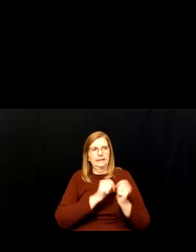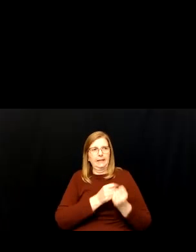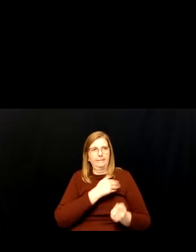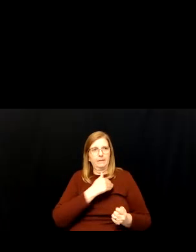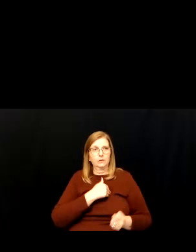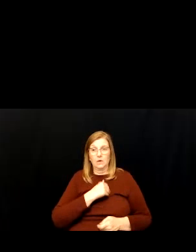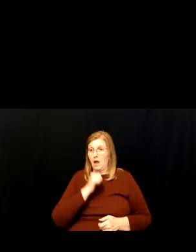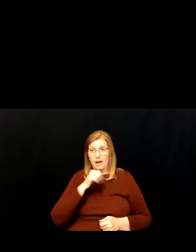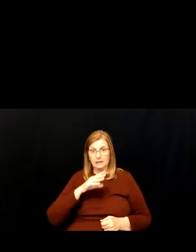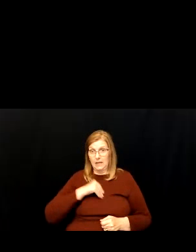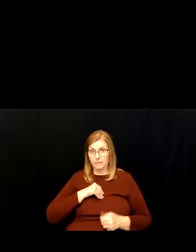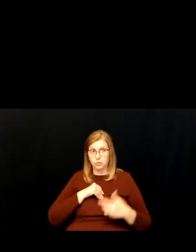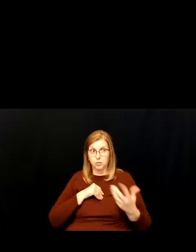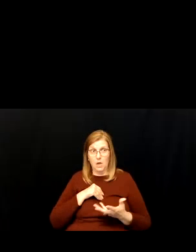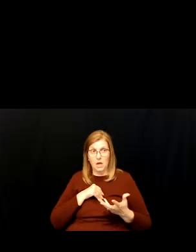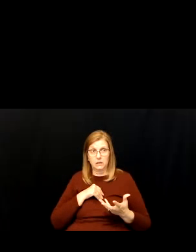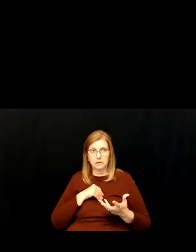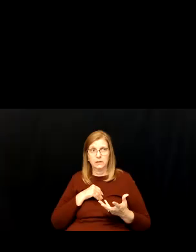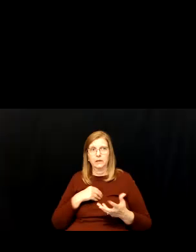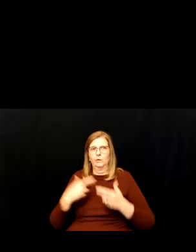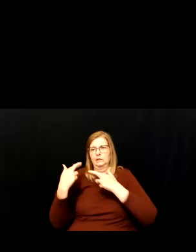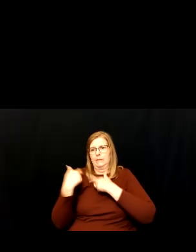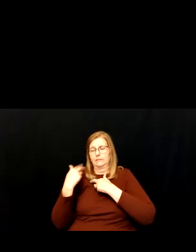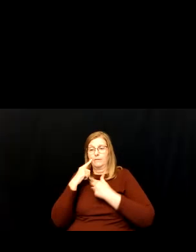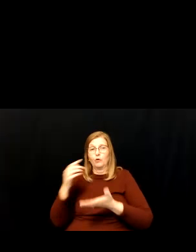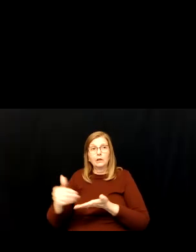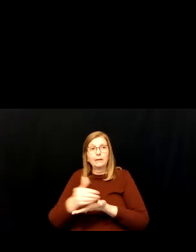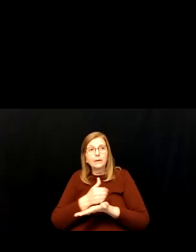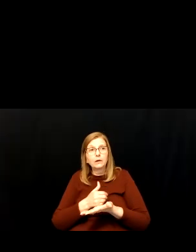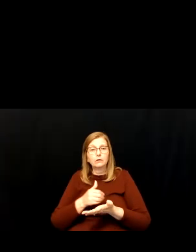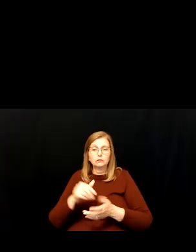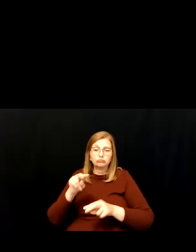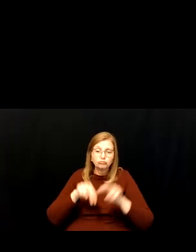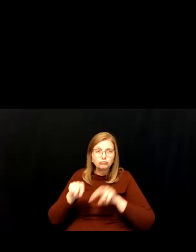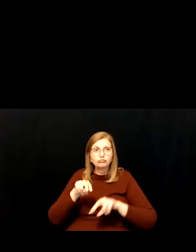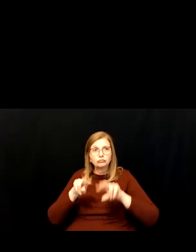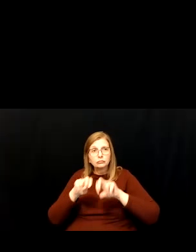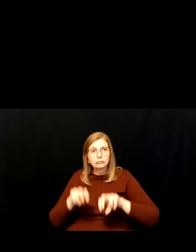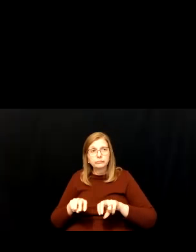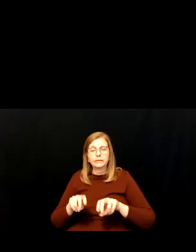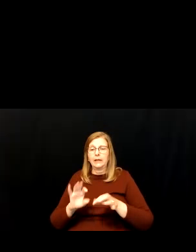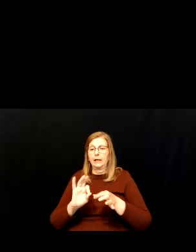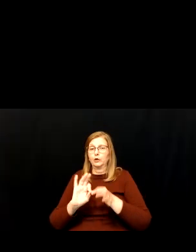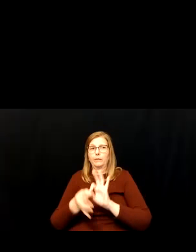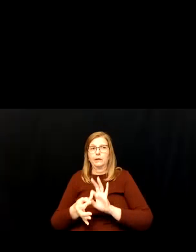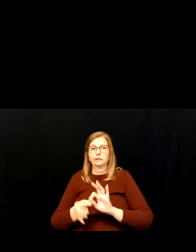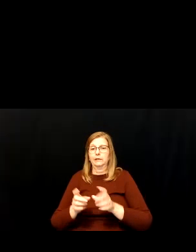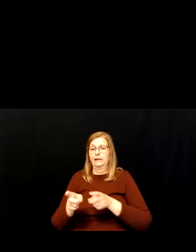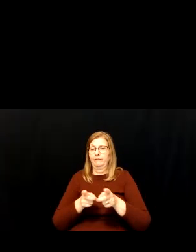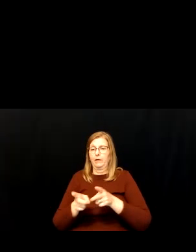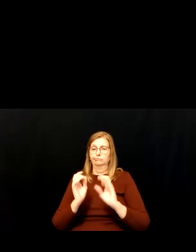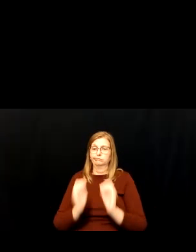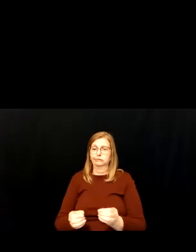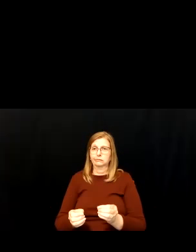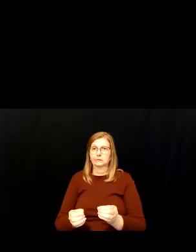that responsibilities for data collection, evaluation, or interpretation are not defined. That goes back to the 1, 2, 3, not me.